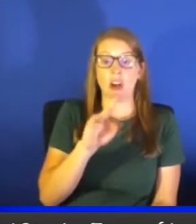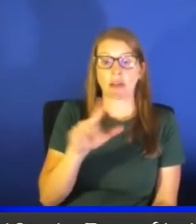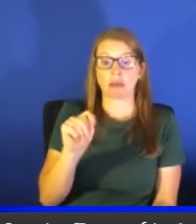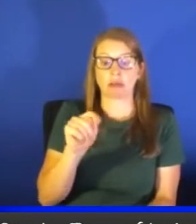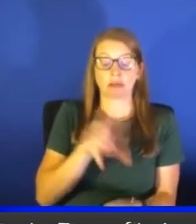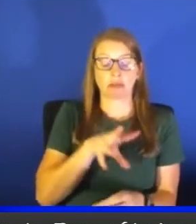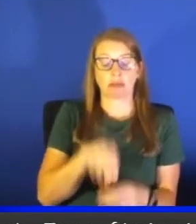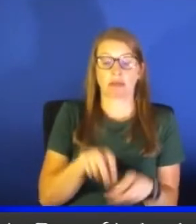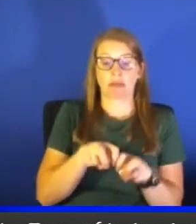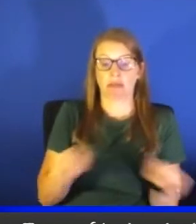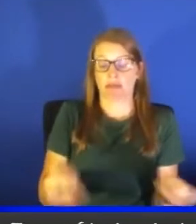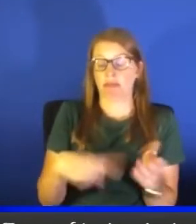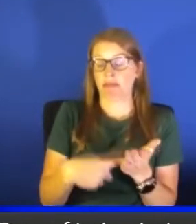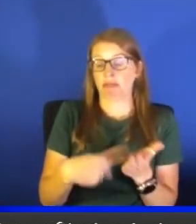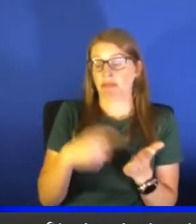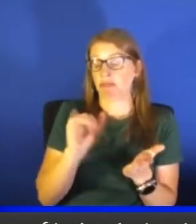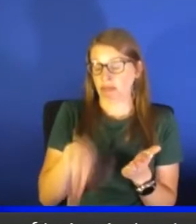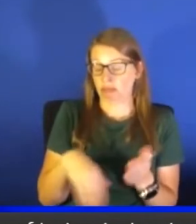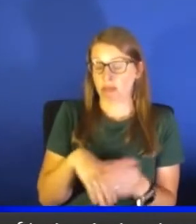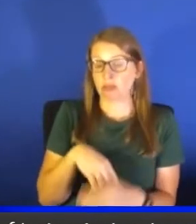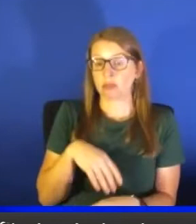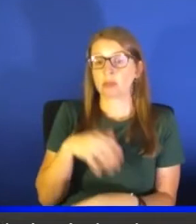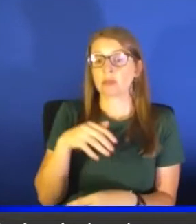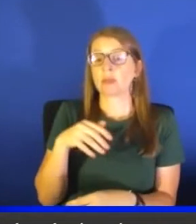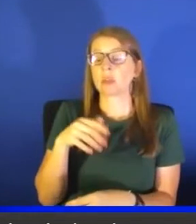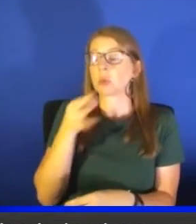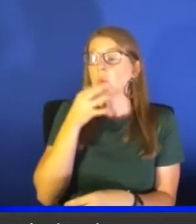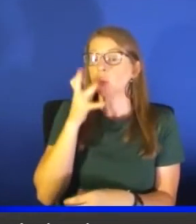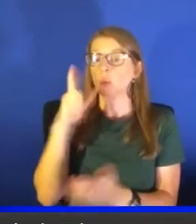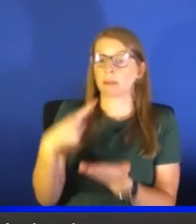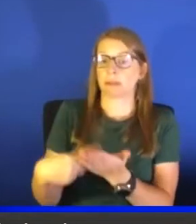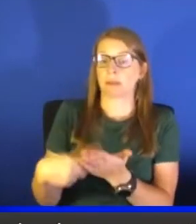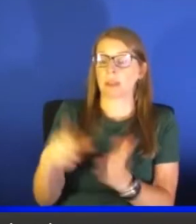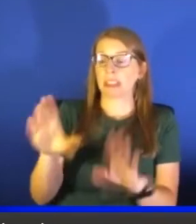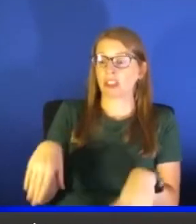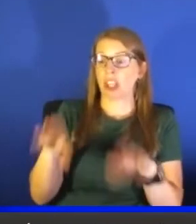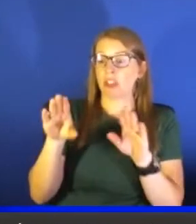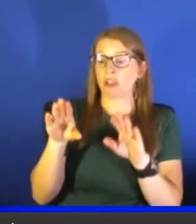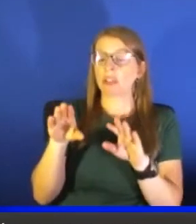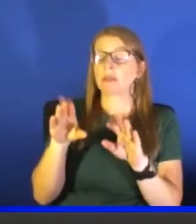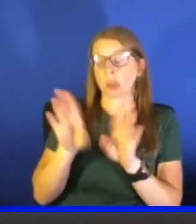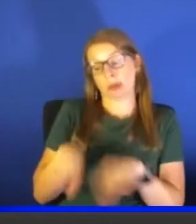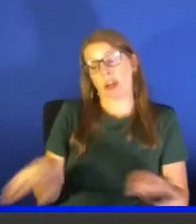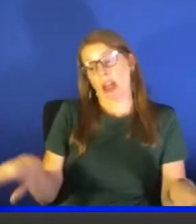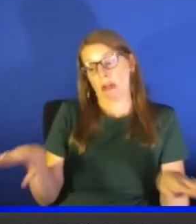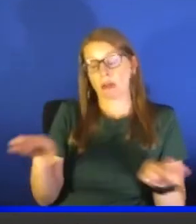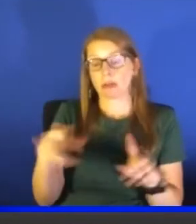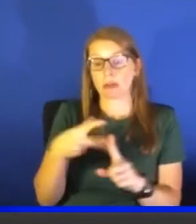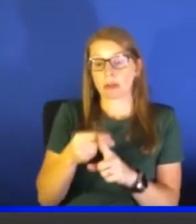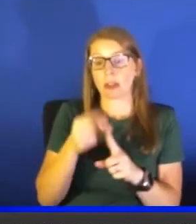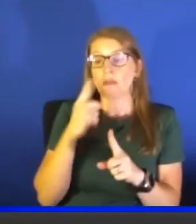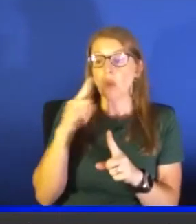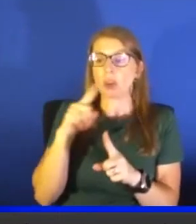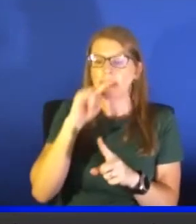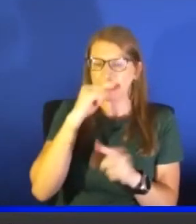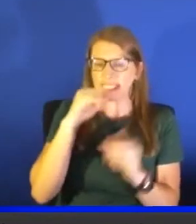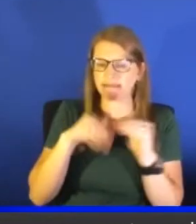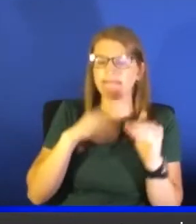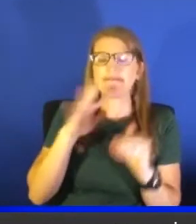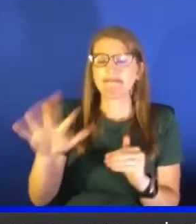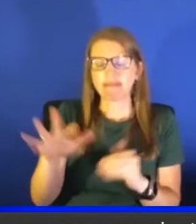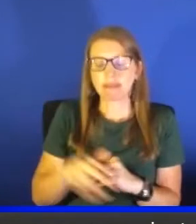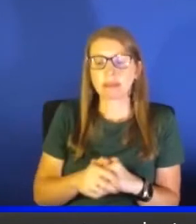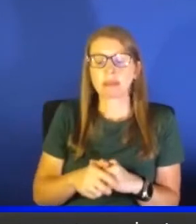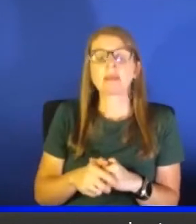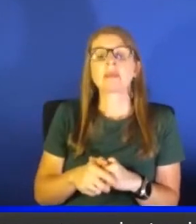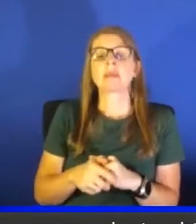recent and coming up, they are going to be meeting about the childhood vaccines, particularly for those under 5. But we know that moving forward,